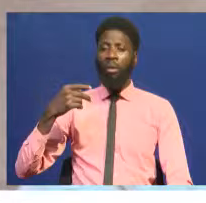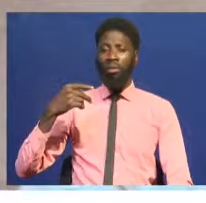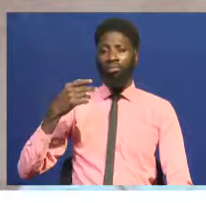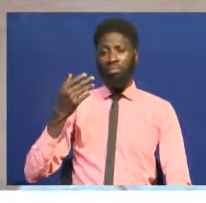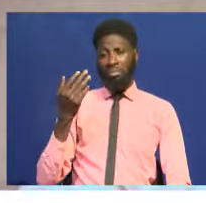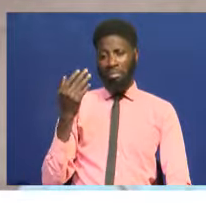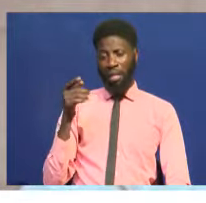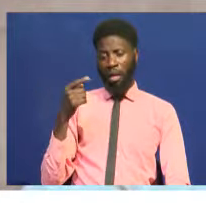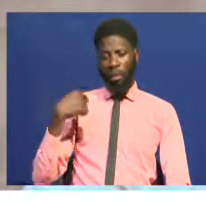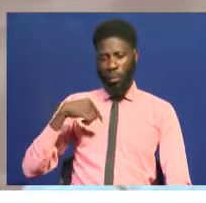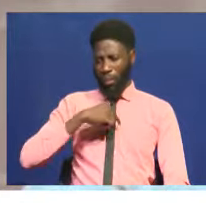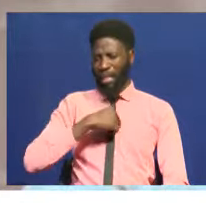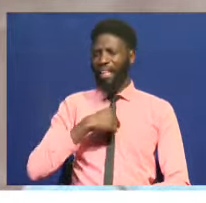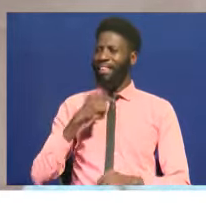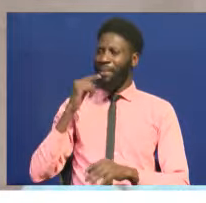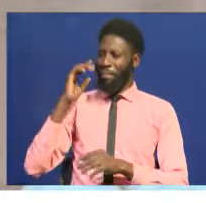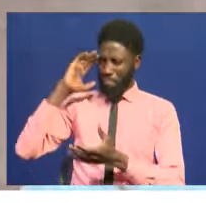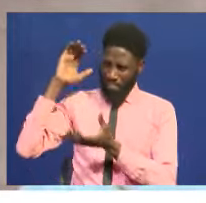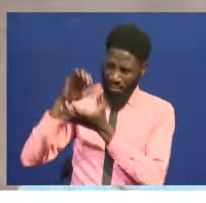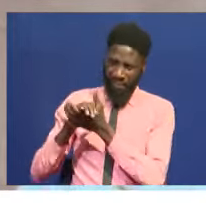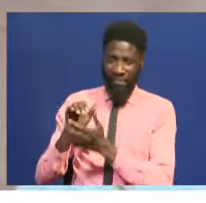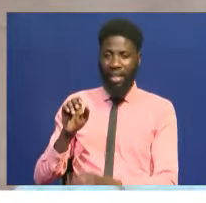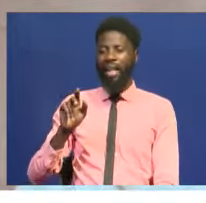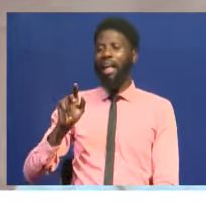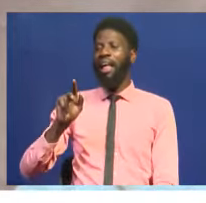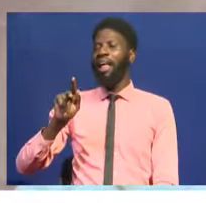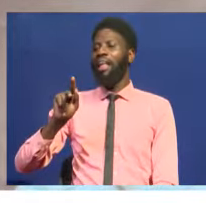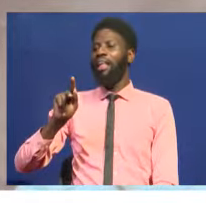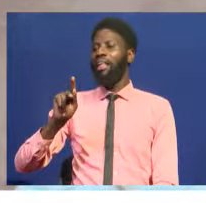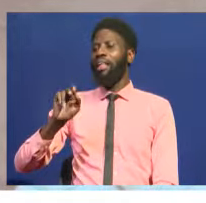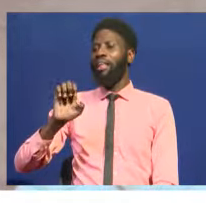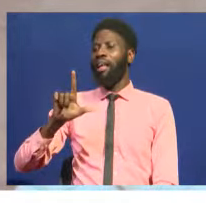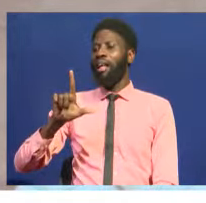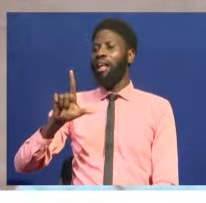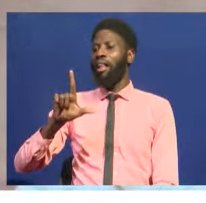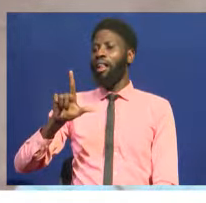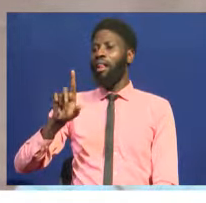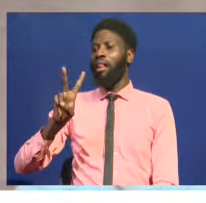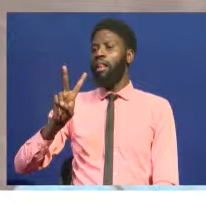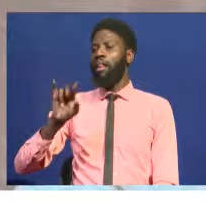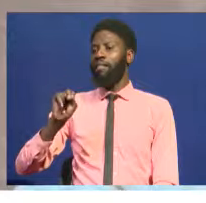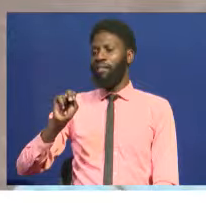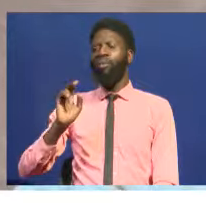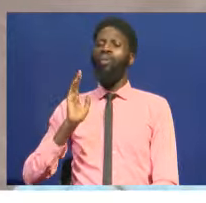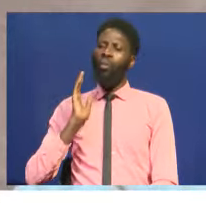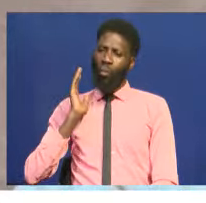keep Kenya in that map, even in the coming Olympics in Paris.